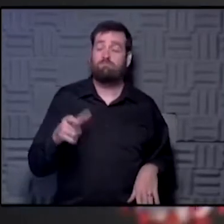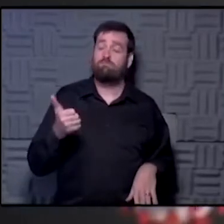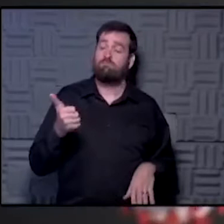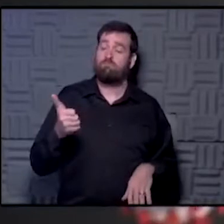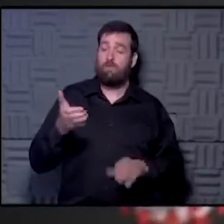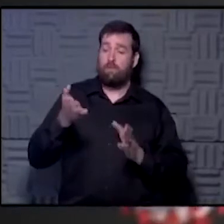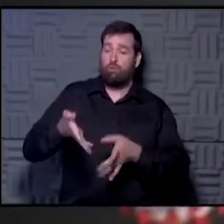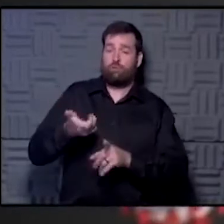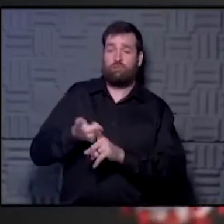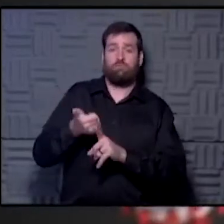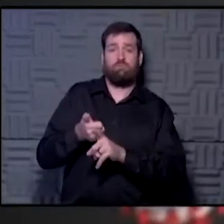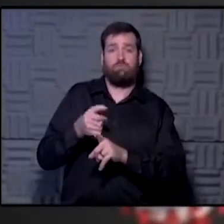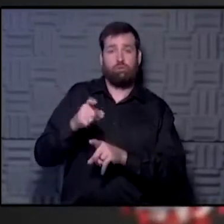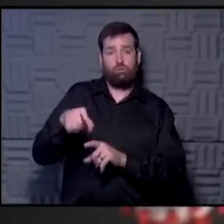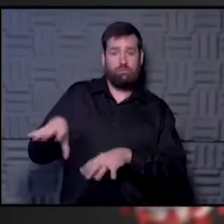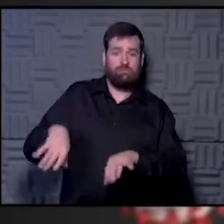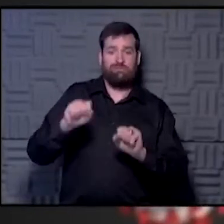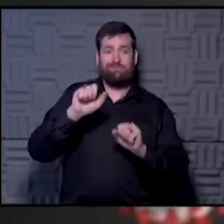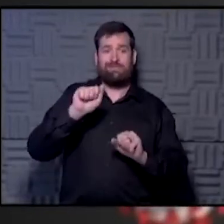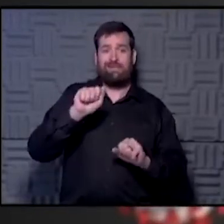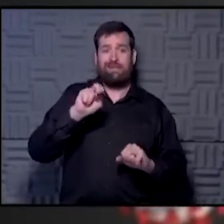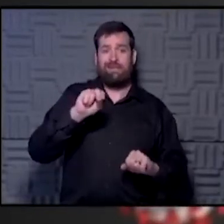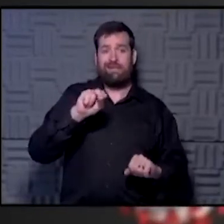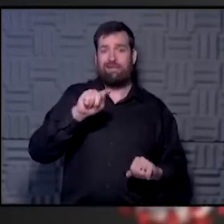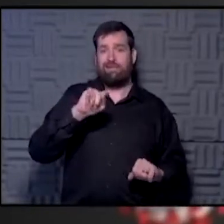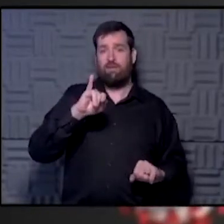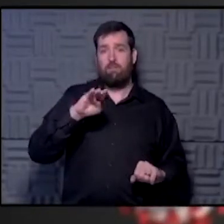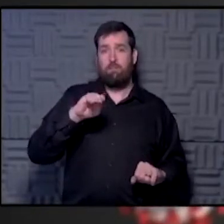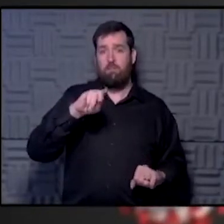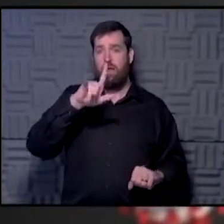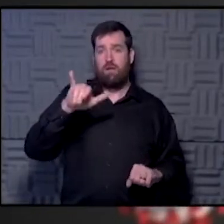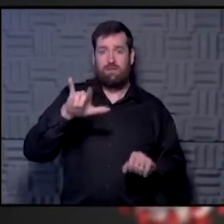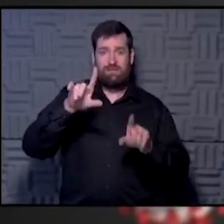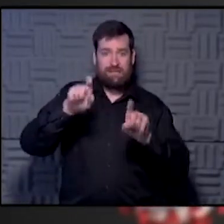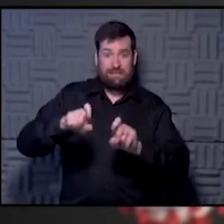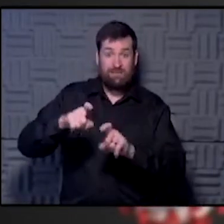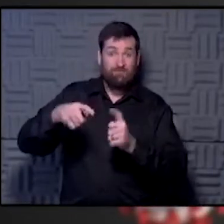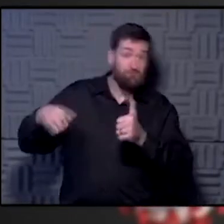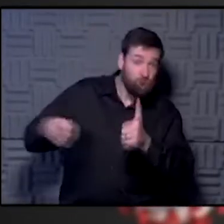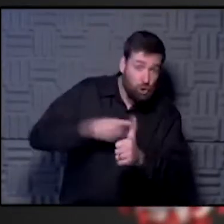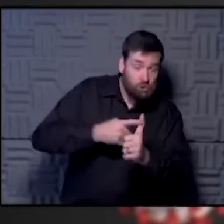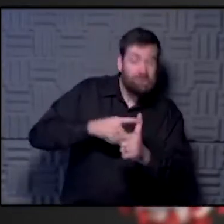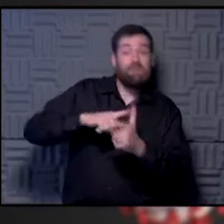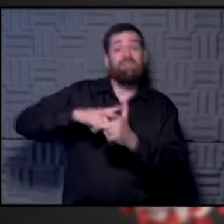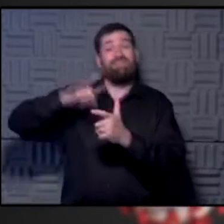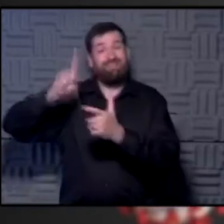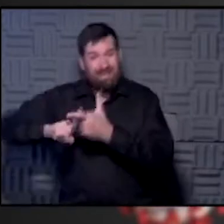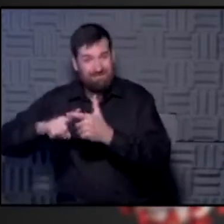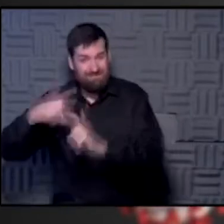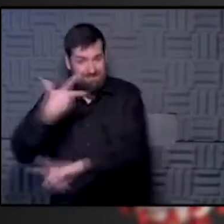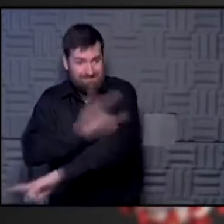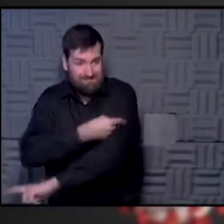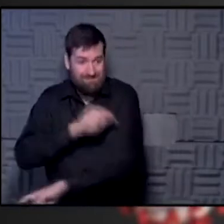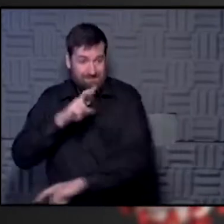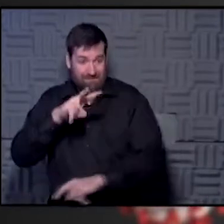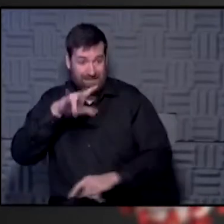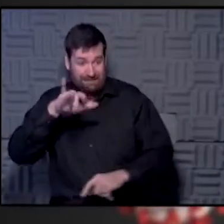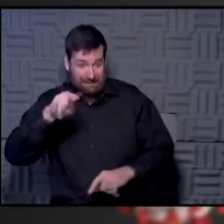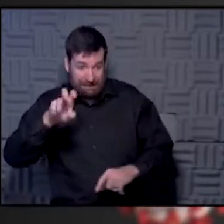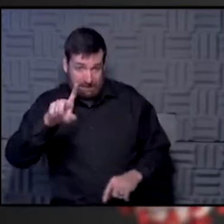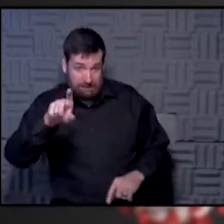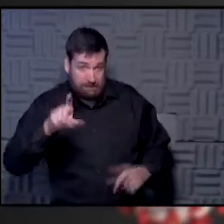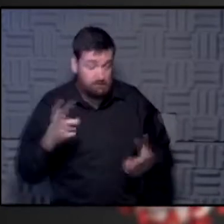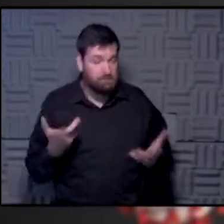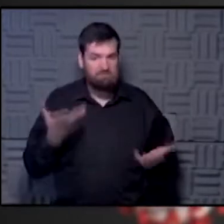get antibody testing before getting the vaccine when it's approved? Maybe we won't need the vaccine? There's a question mark in the end of